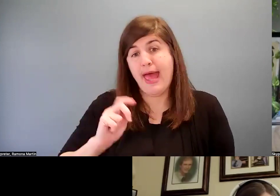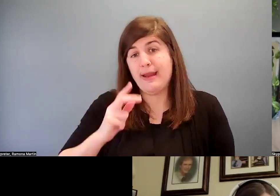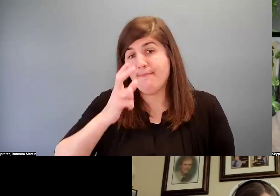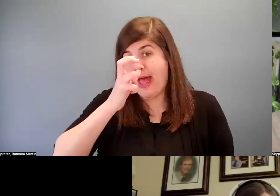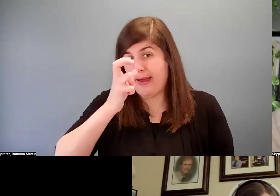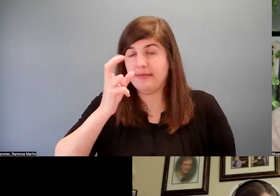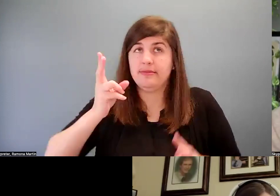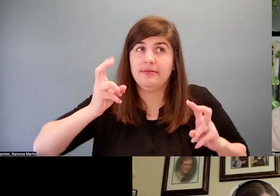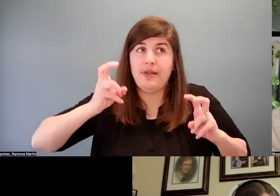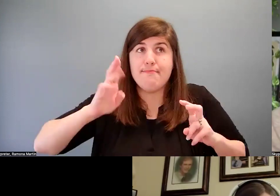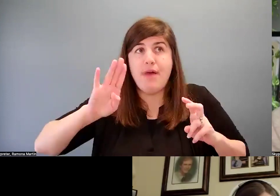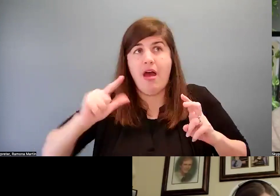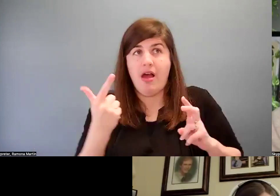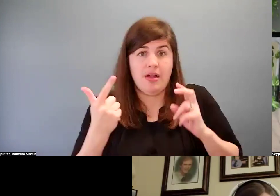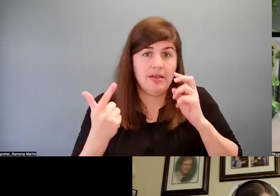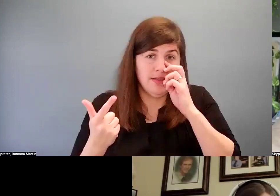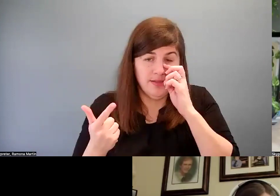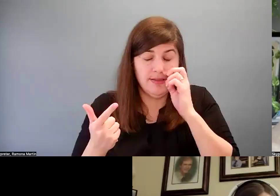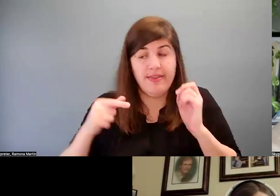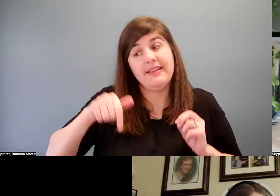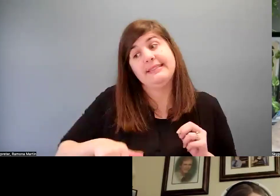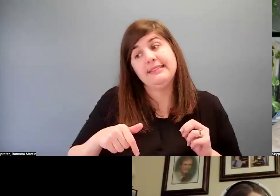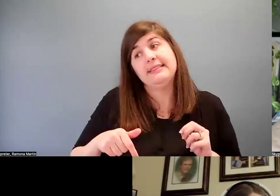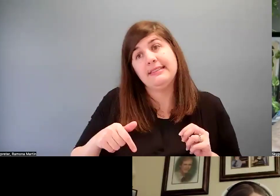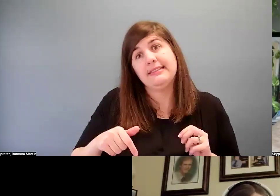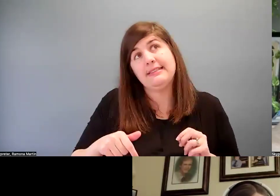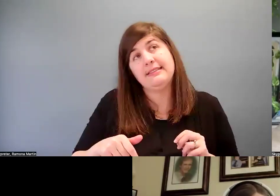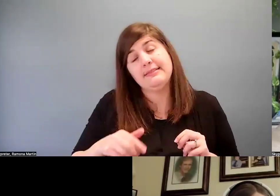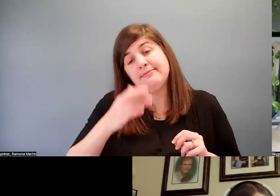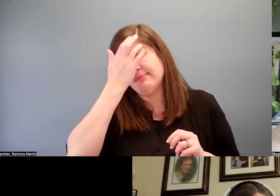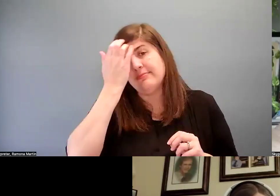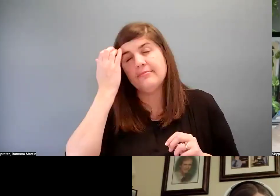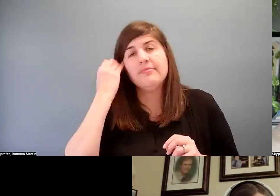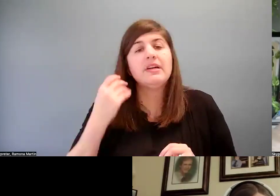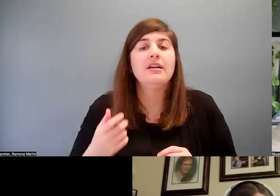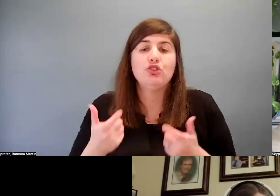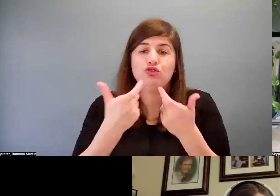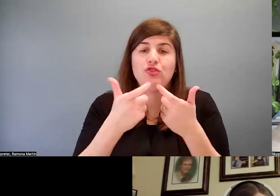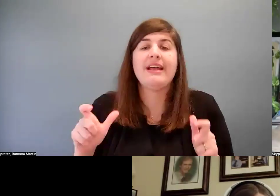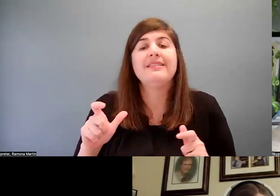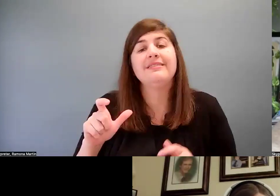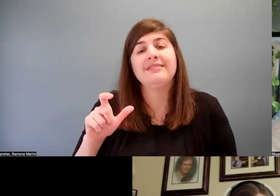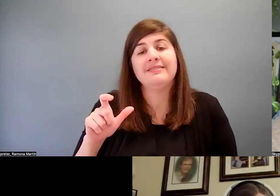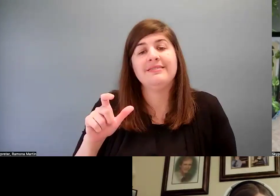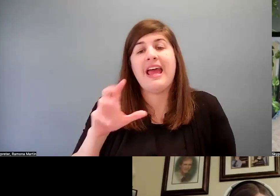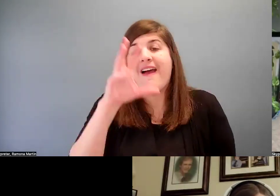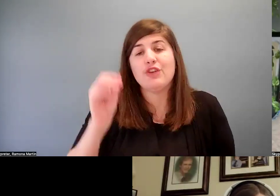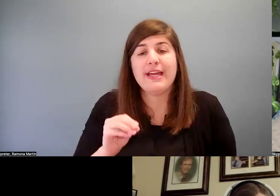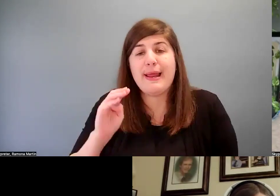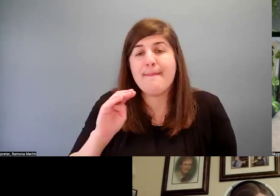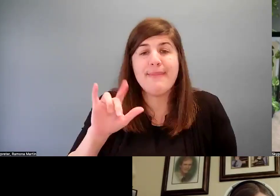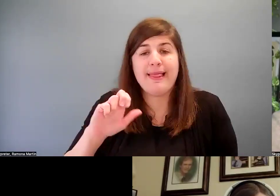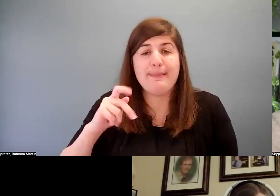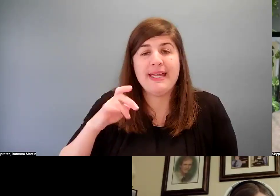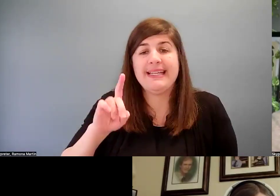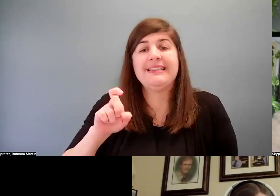the word bug loosely here. This is Aw, a giant African millipede. She hangs out